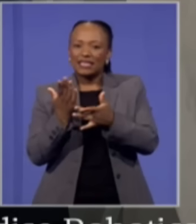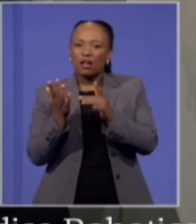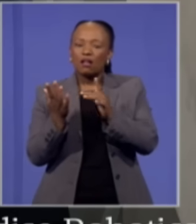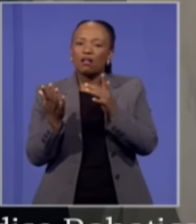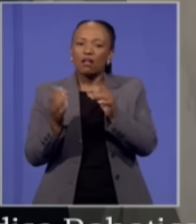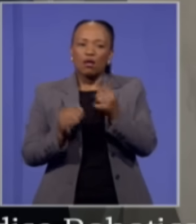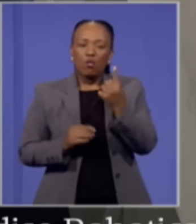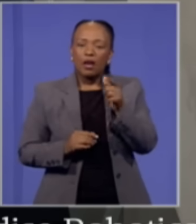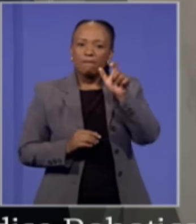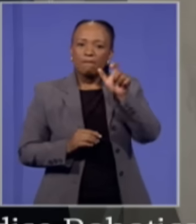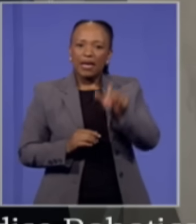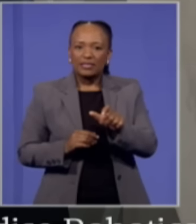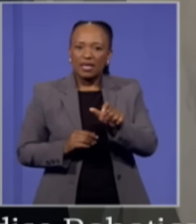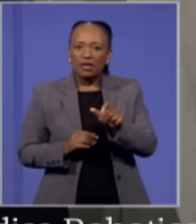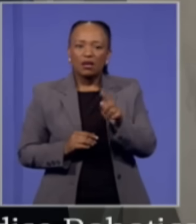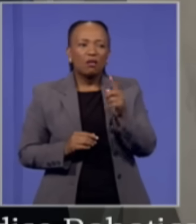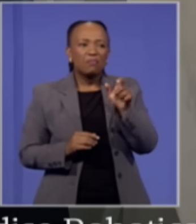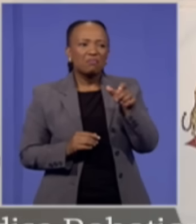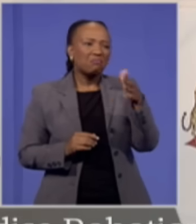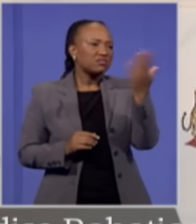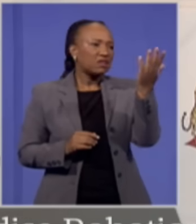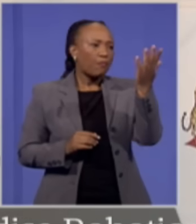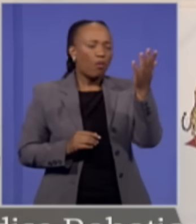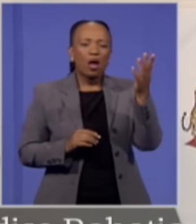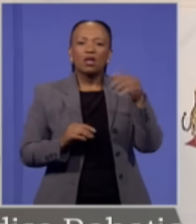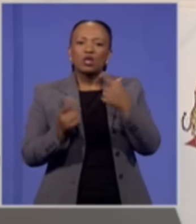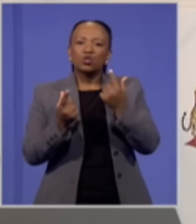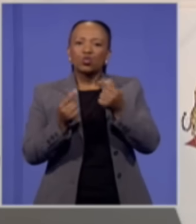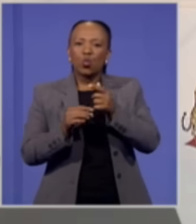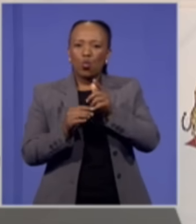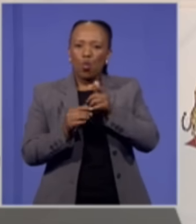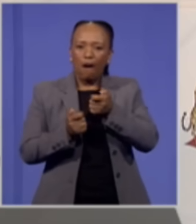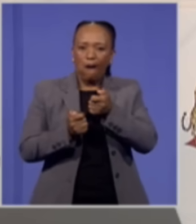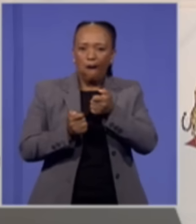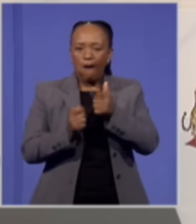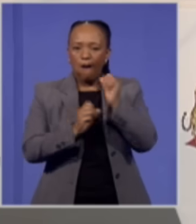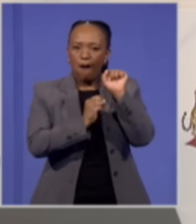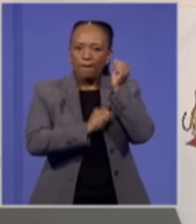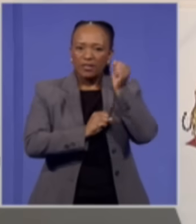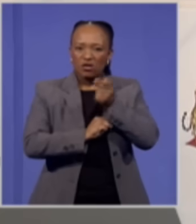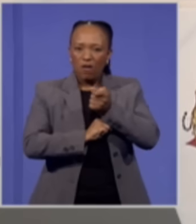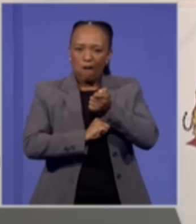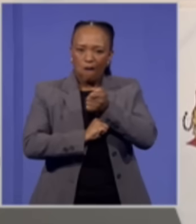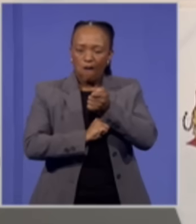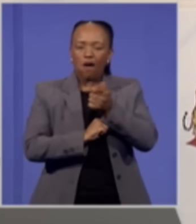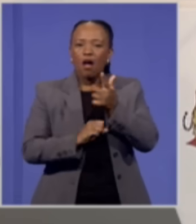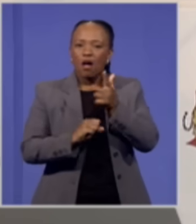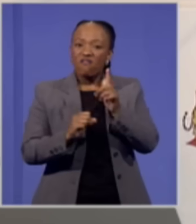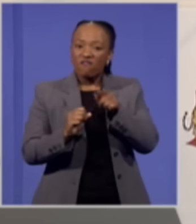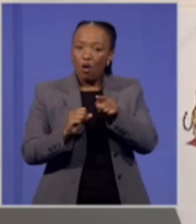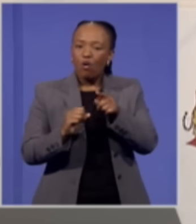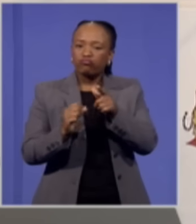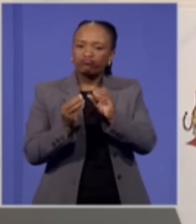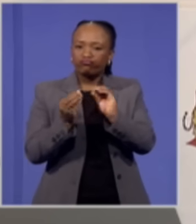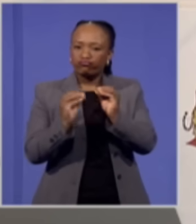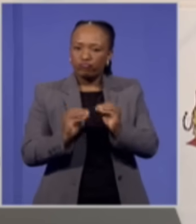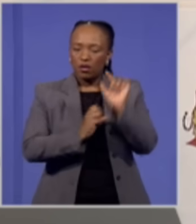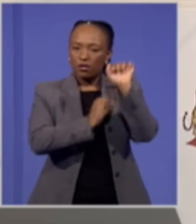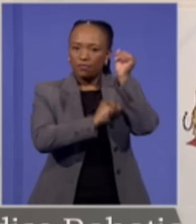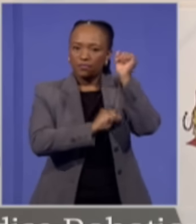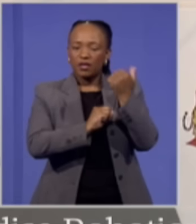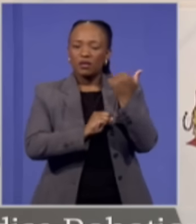ke setsebi se le sebakeng se seng. Ke nnete hore ne rena le bakudi ba salletse morao ka di-operation empa ene le bakudi ba